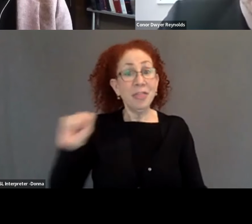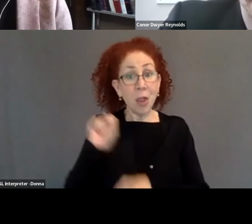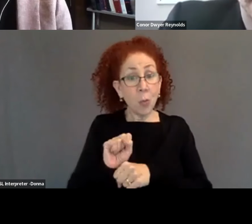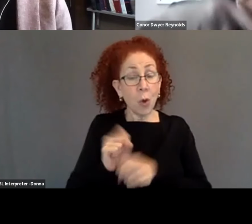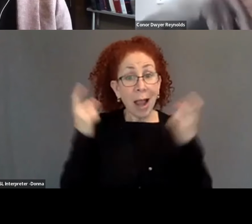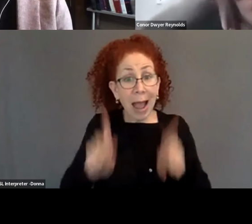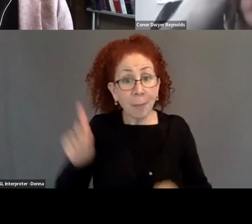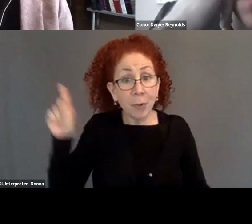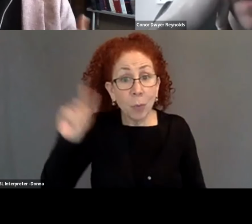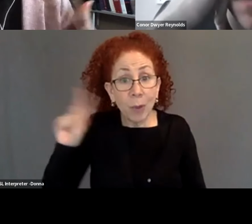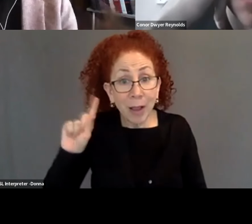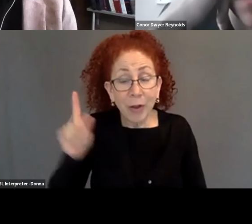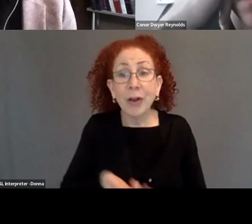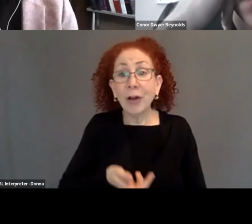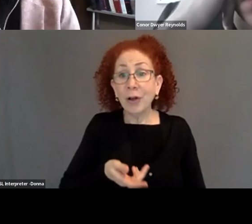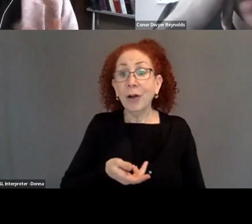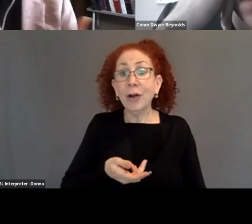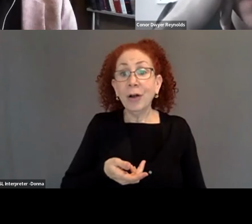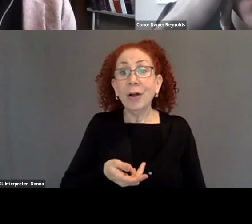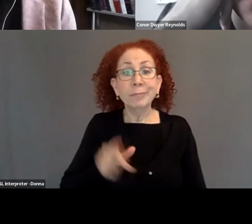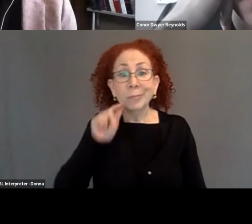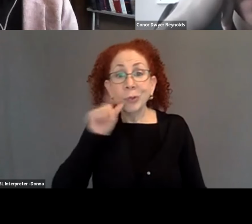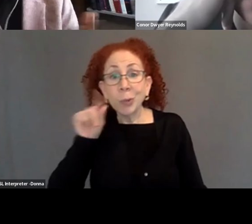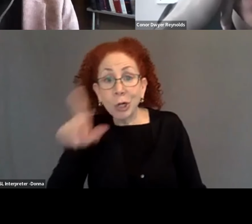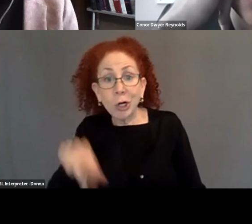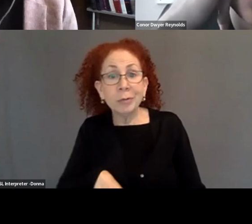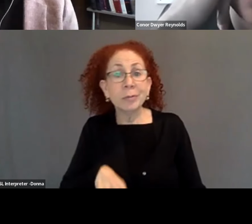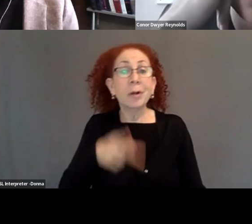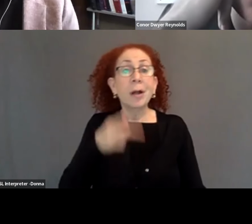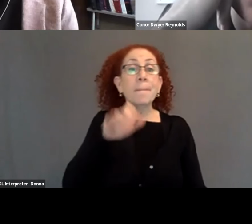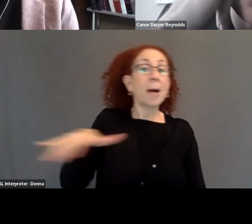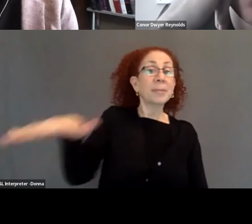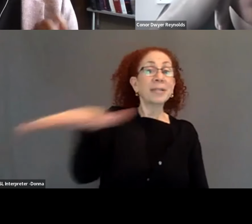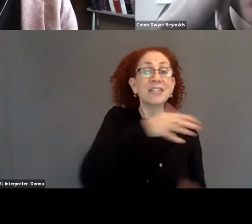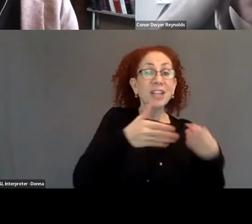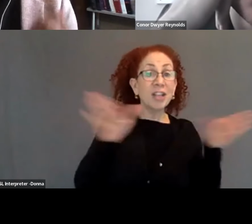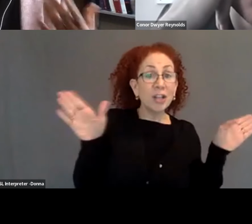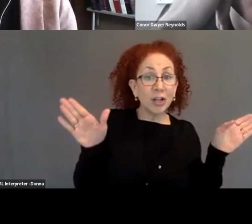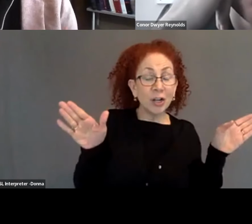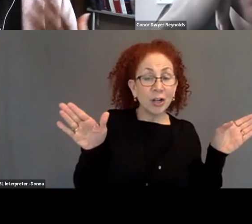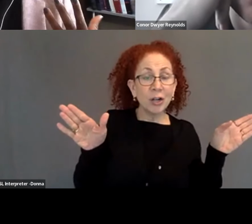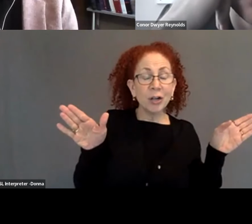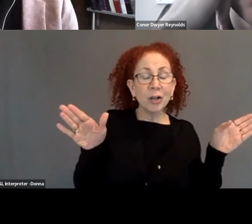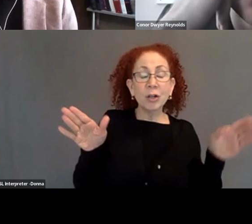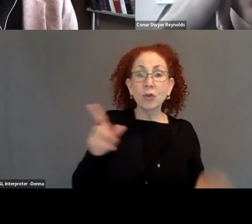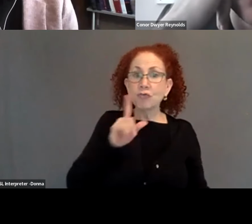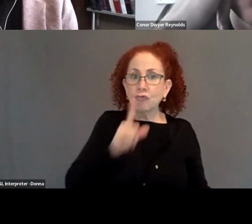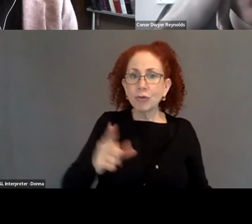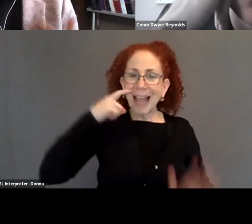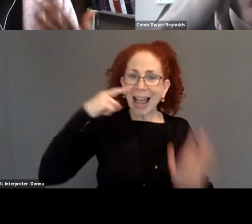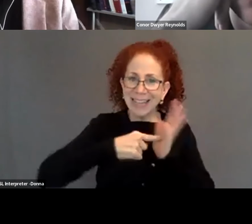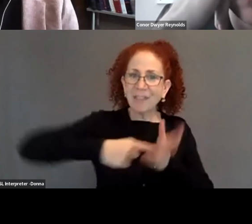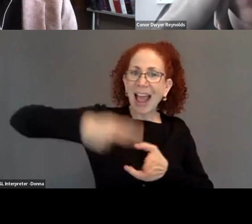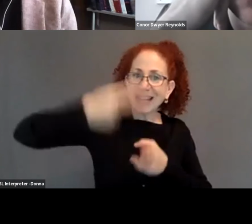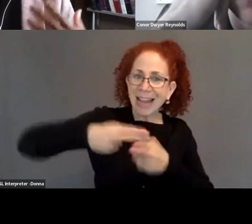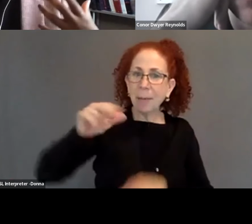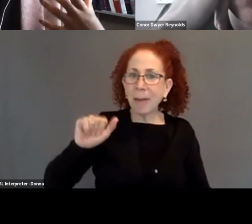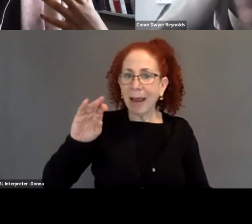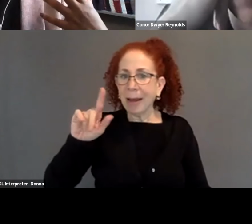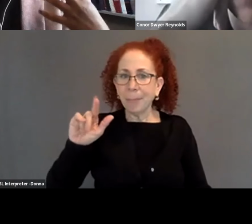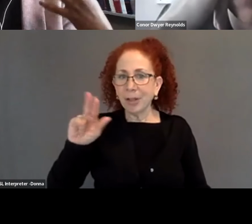in, folks have mentioned Twitter and our public sphere more broadly, to really identify and name ableism and to